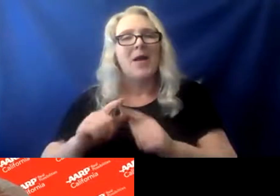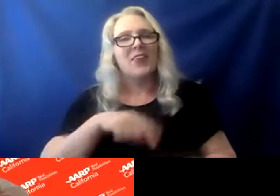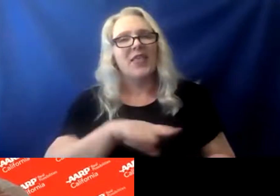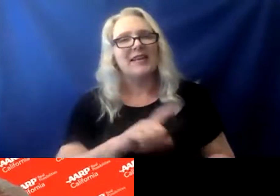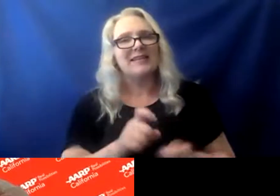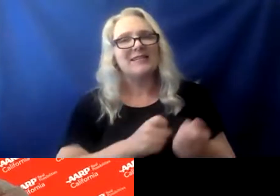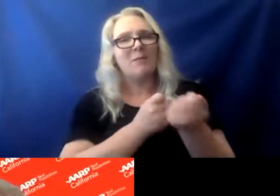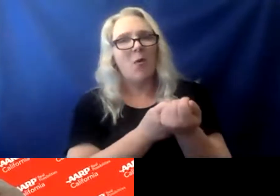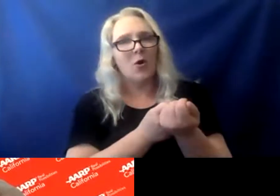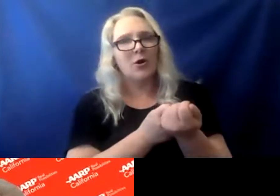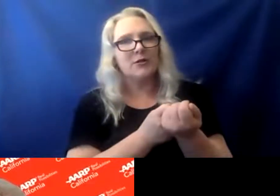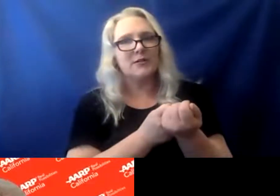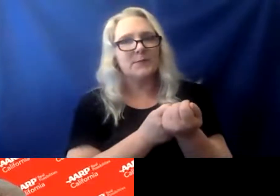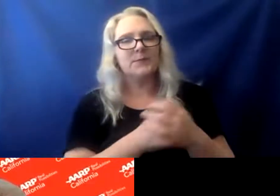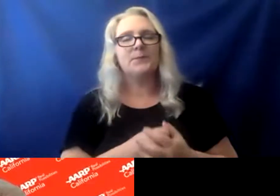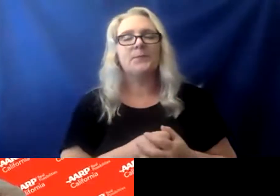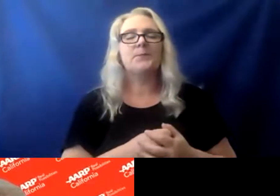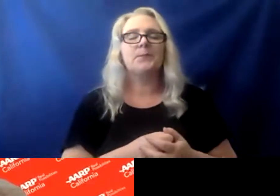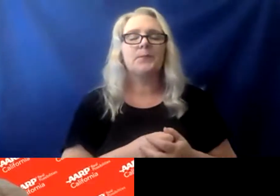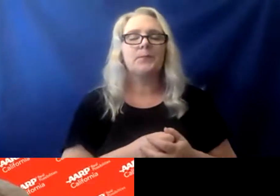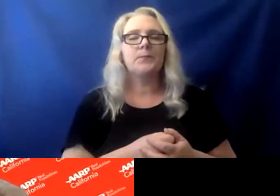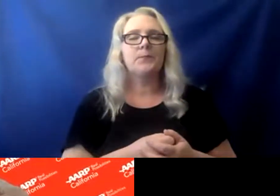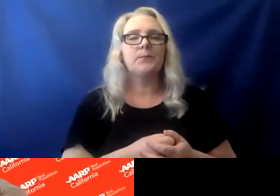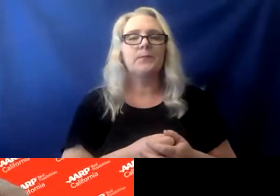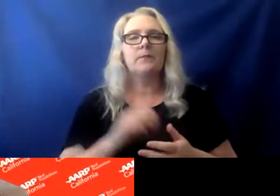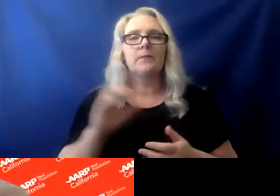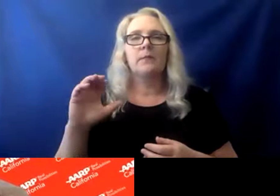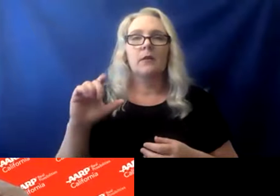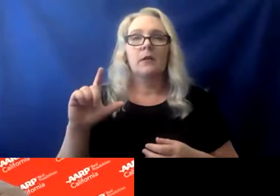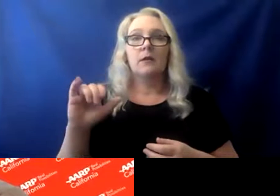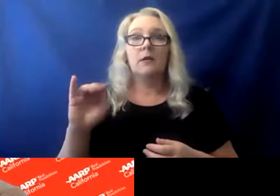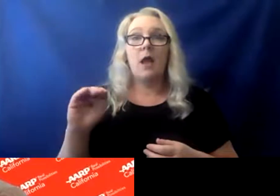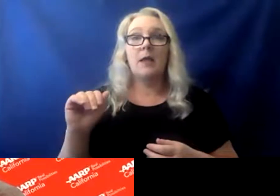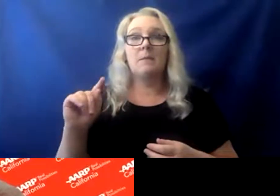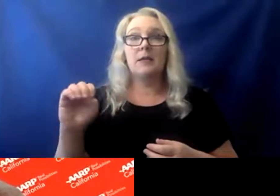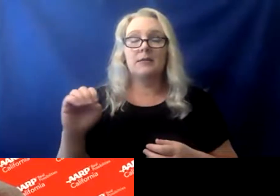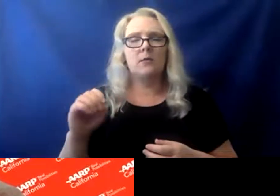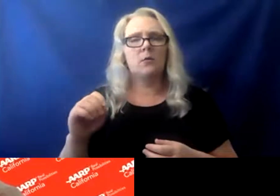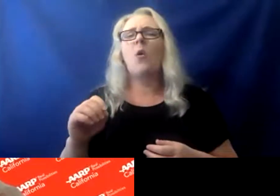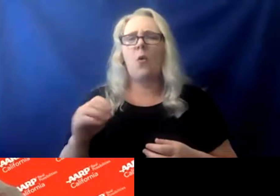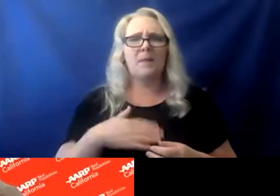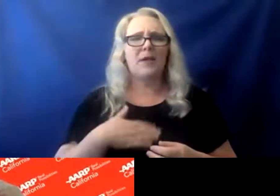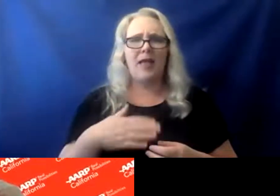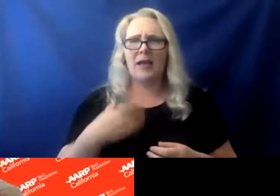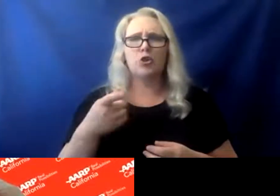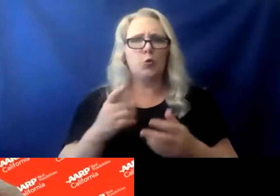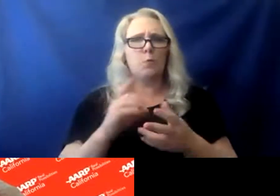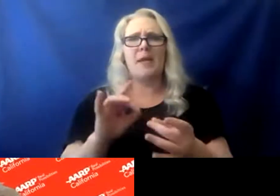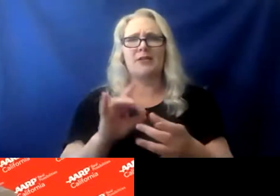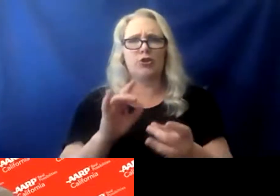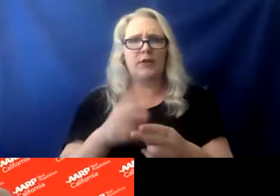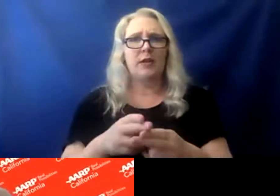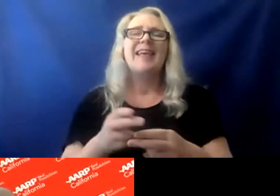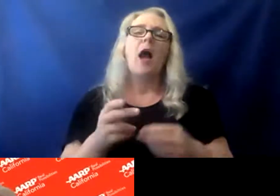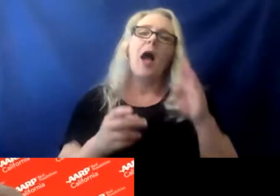do that. And I was really glad to hear climate mentioned, even though you said, we kind of need to table that